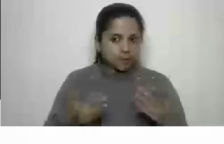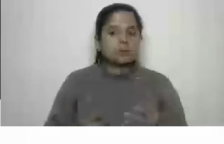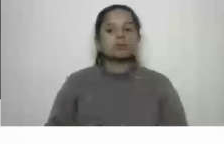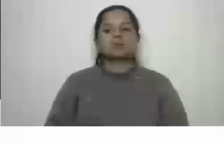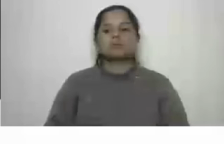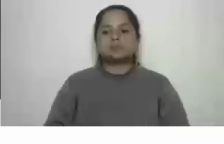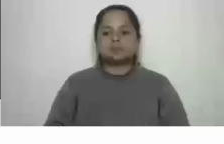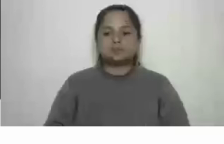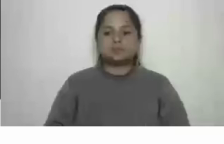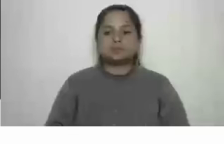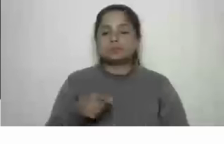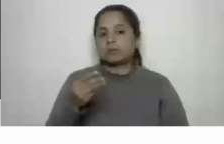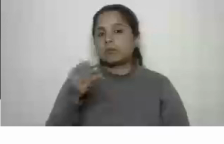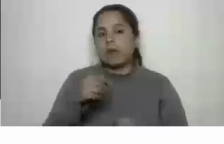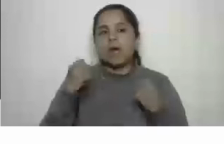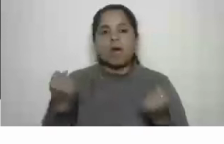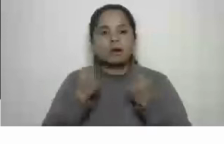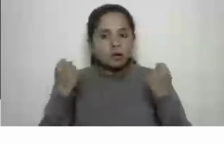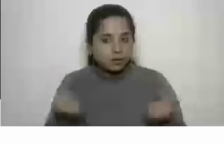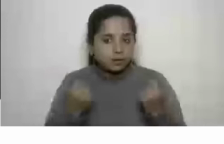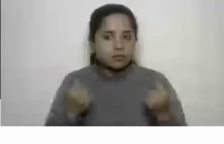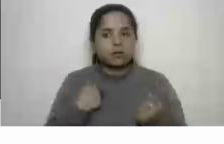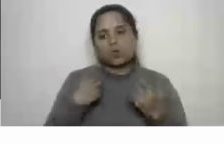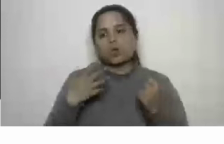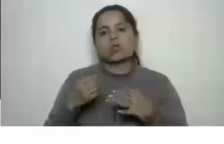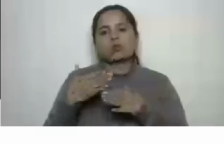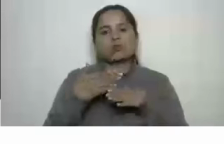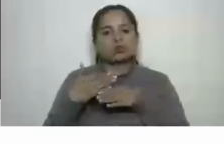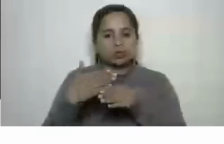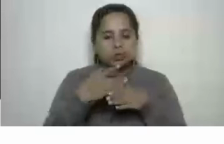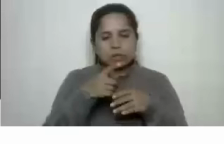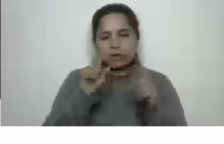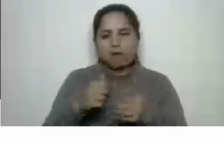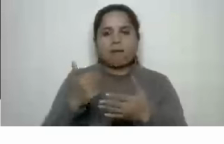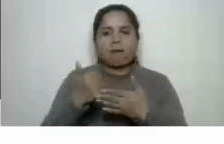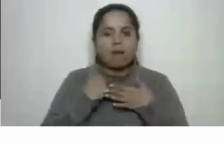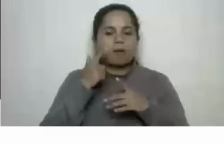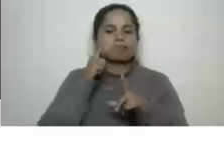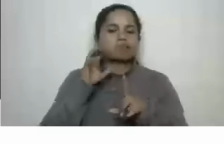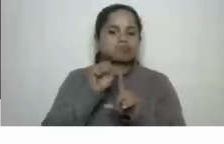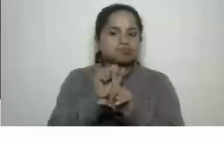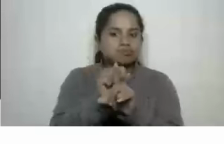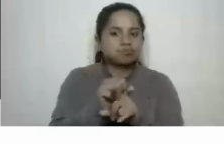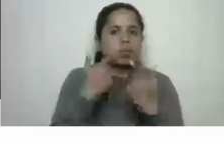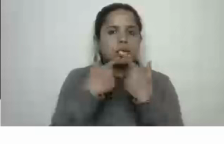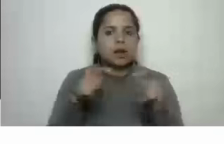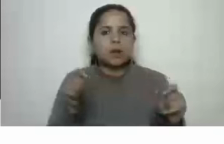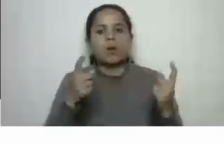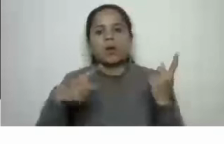So yeah, these are some activities that I would like to share, which can help to acknowledge this linguistic